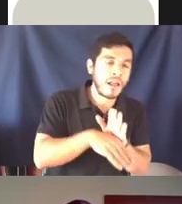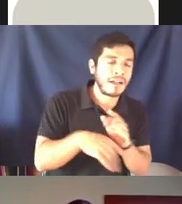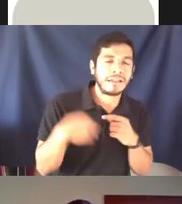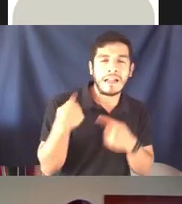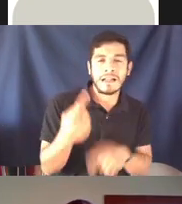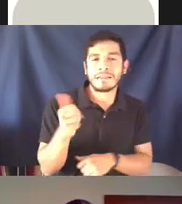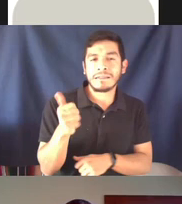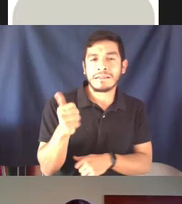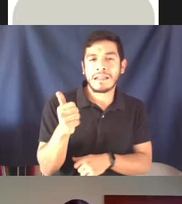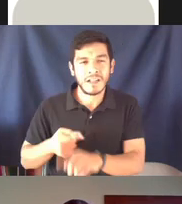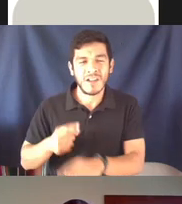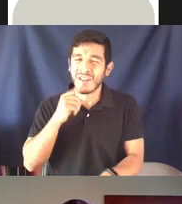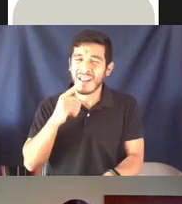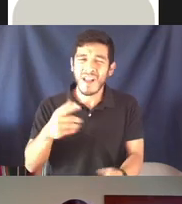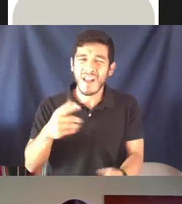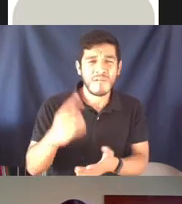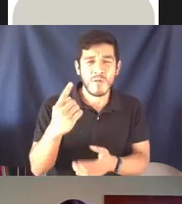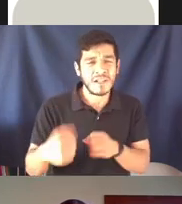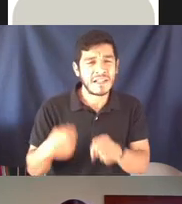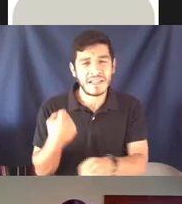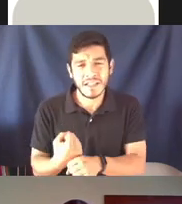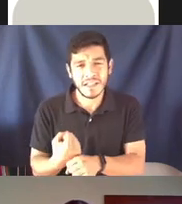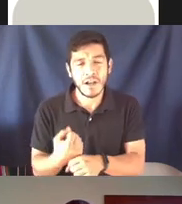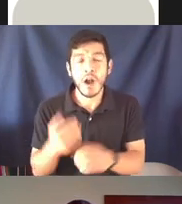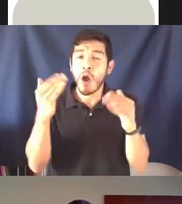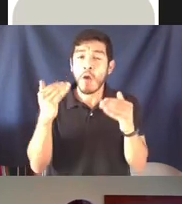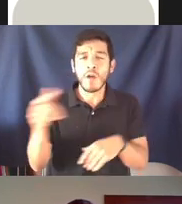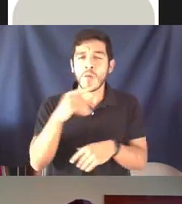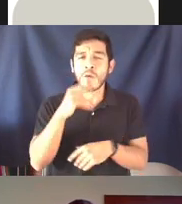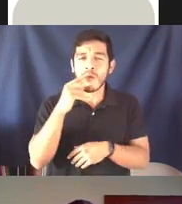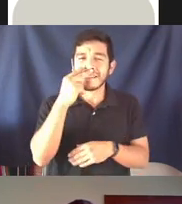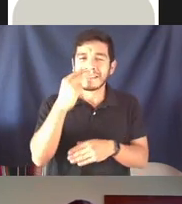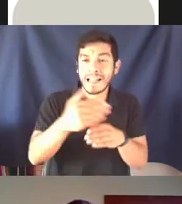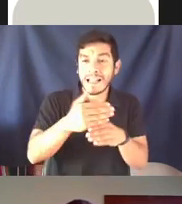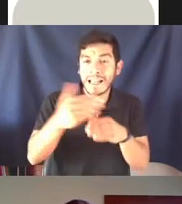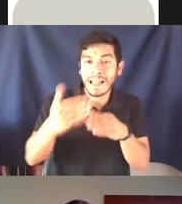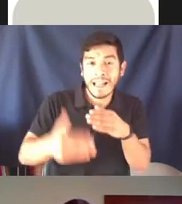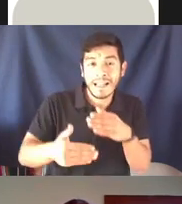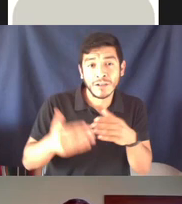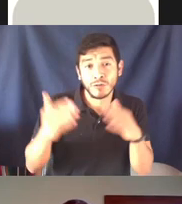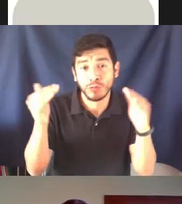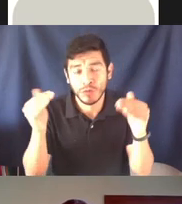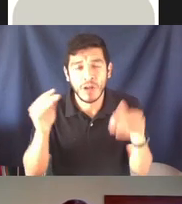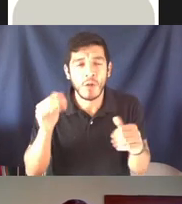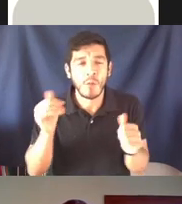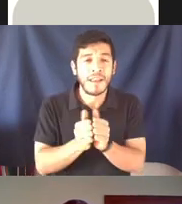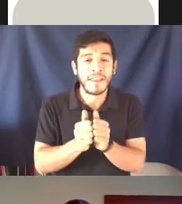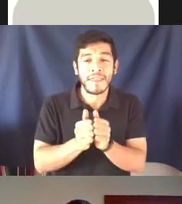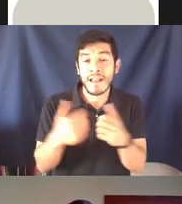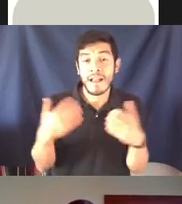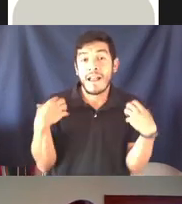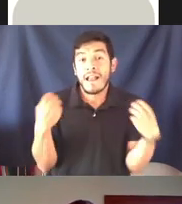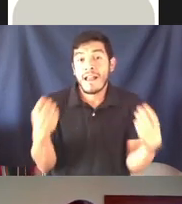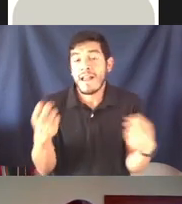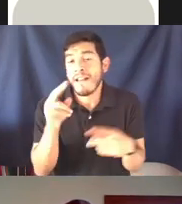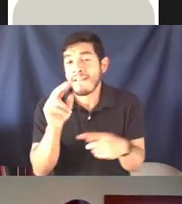2020. Hopefully there's light at the end of the tunnel in the form of a vaccine. But, like all aspects of life, this has been